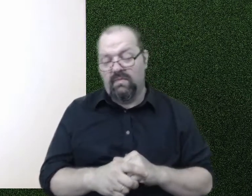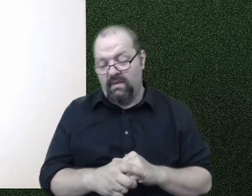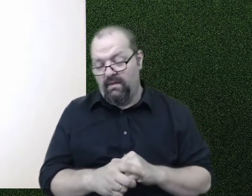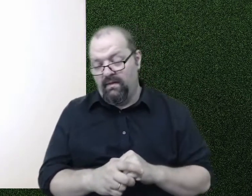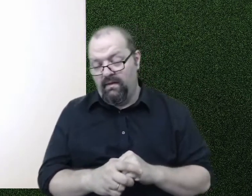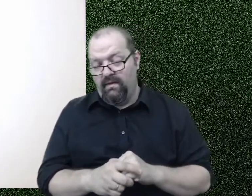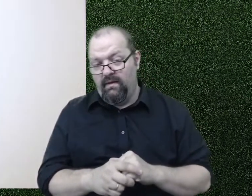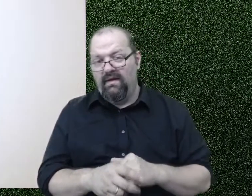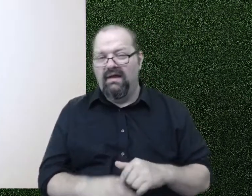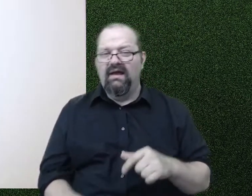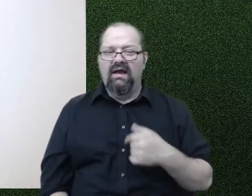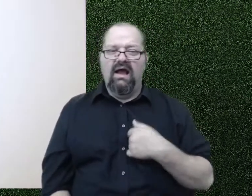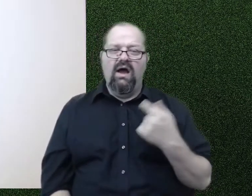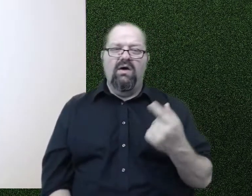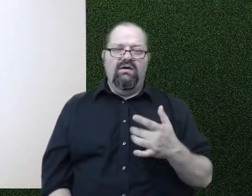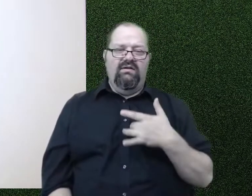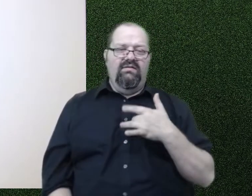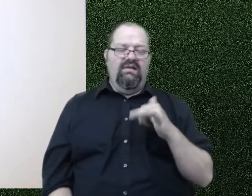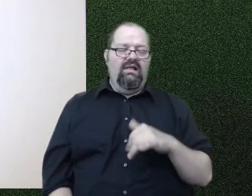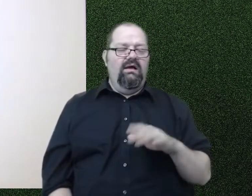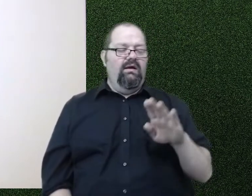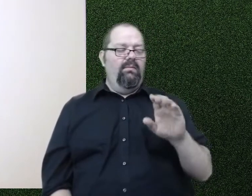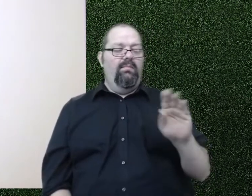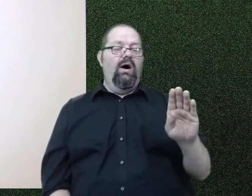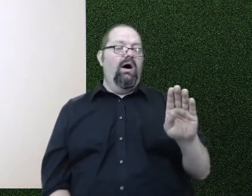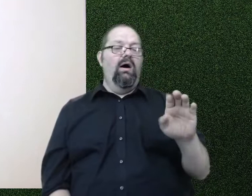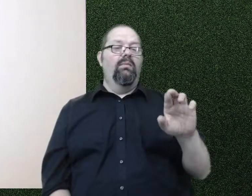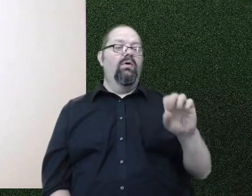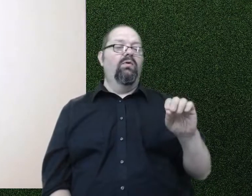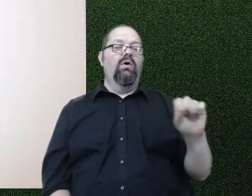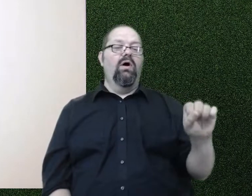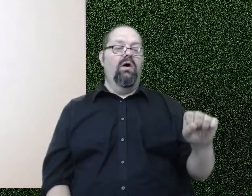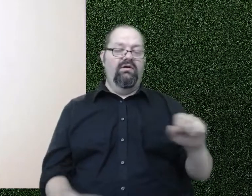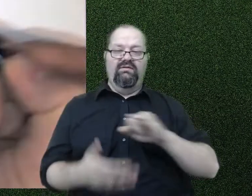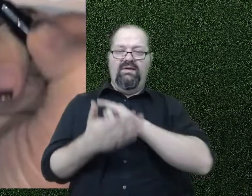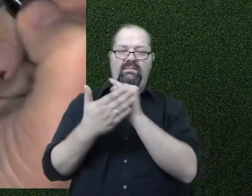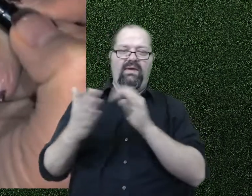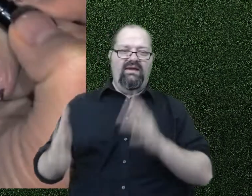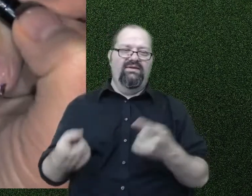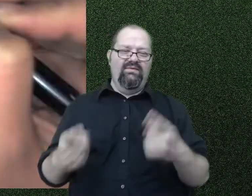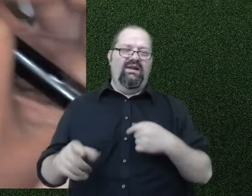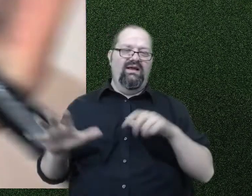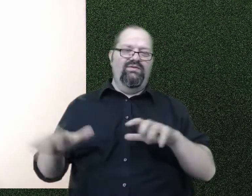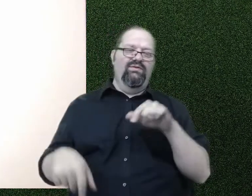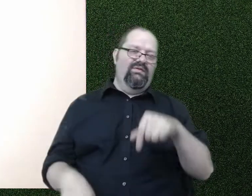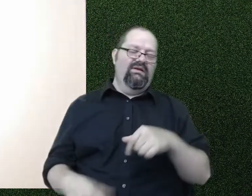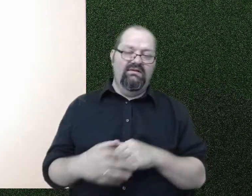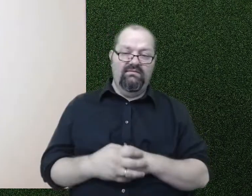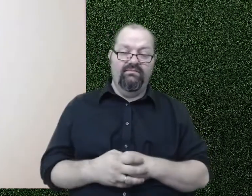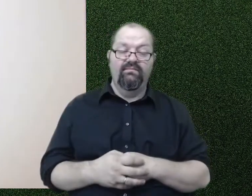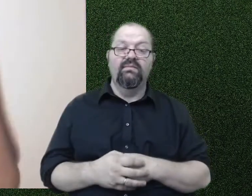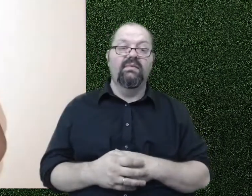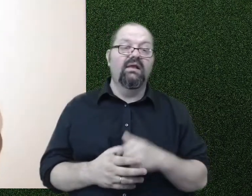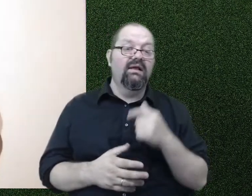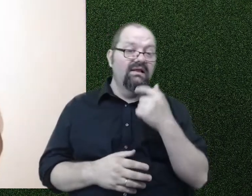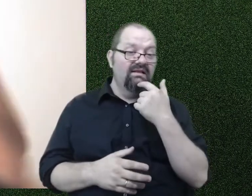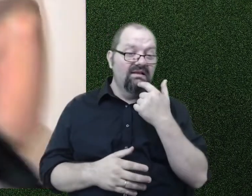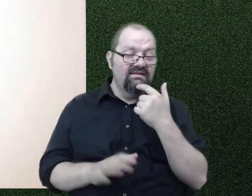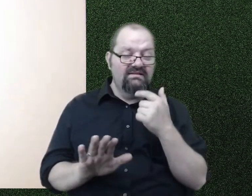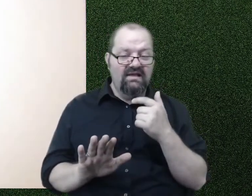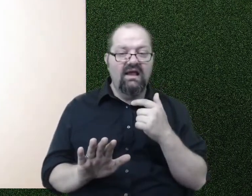I always feel a little bit like Bob Ross whenever I'm doing this. Let's say I want to plot the point.